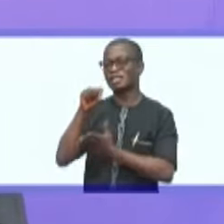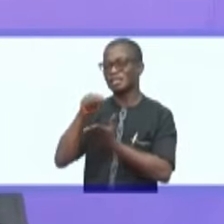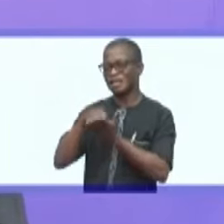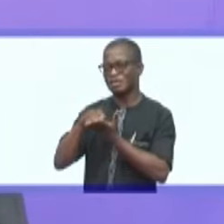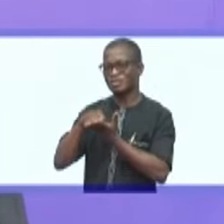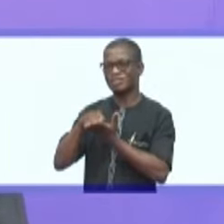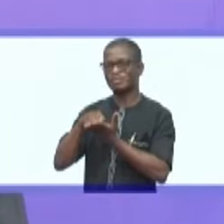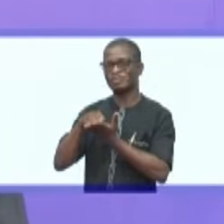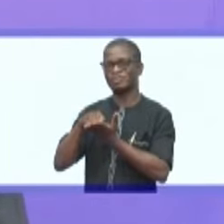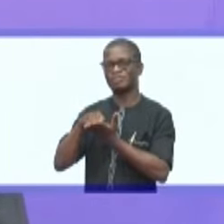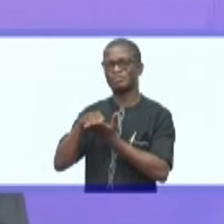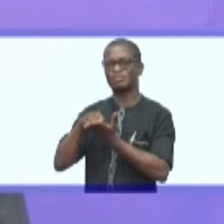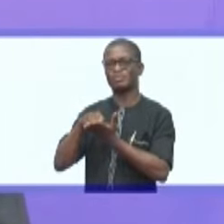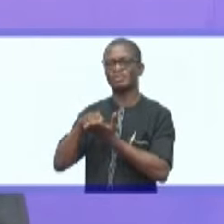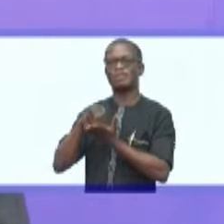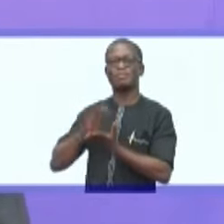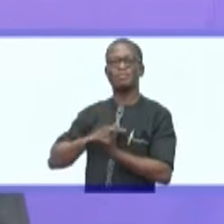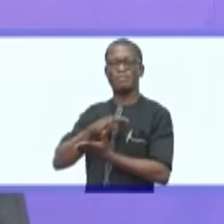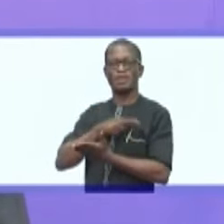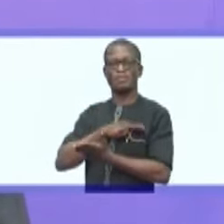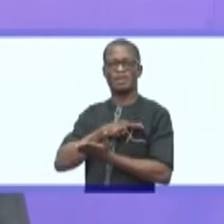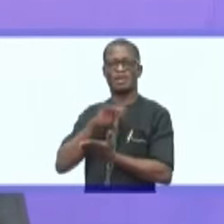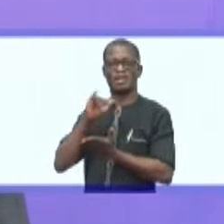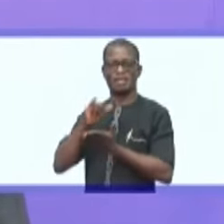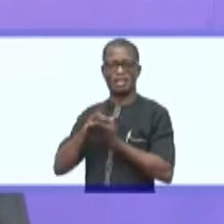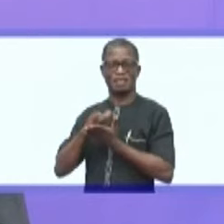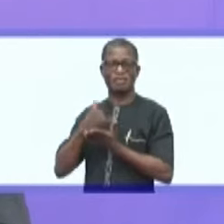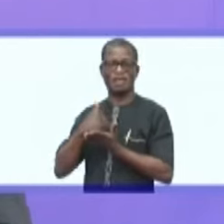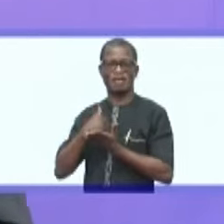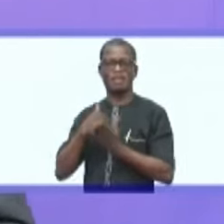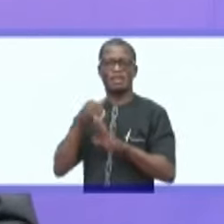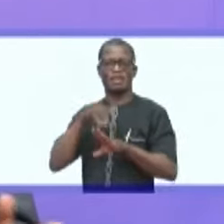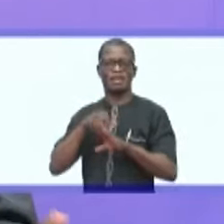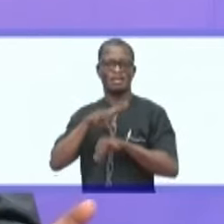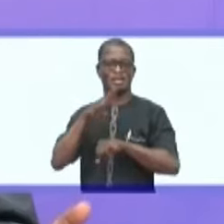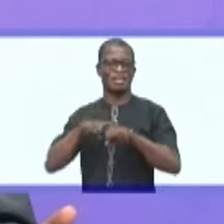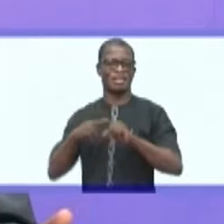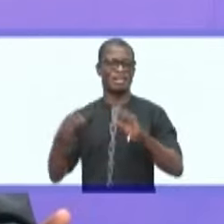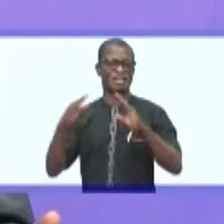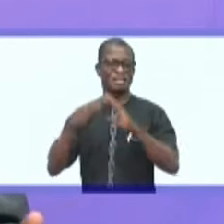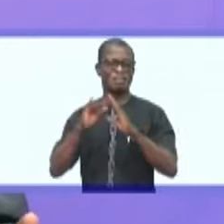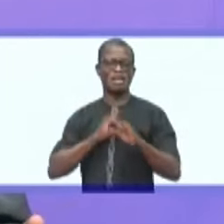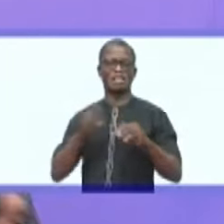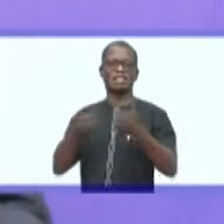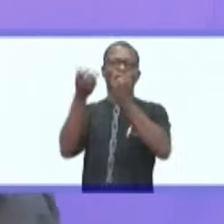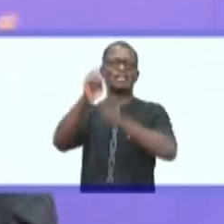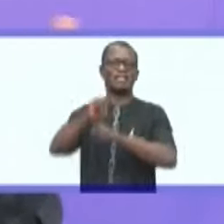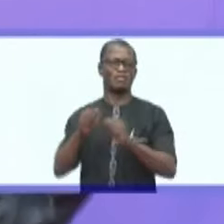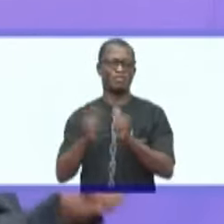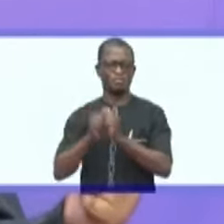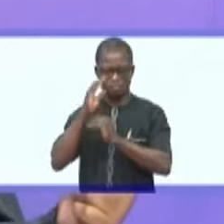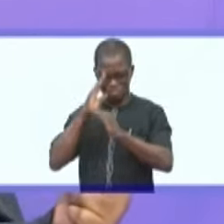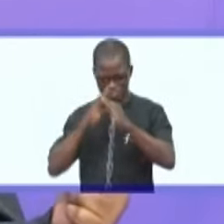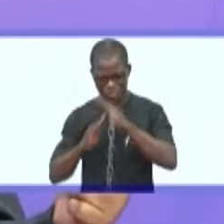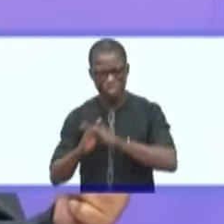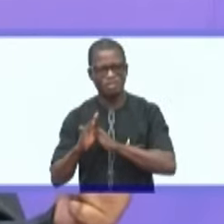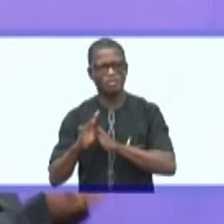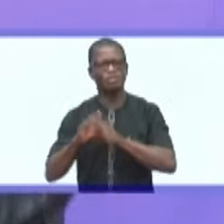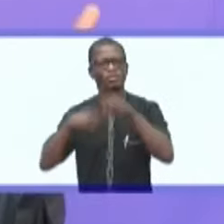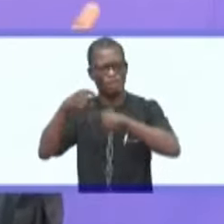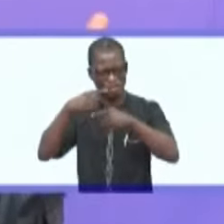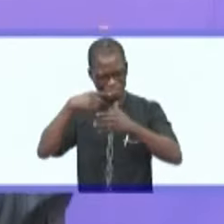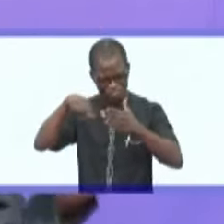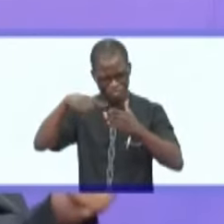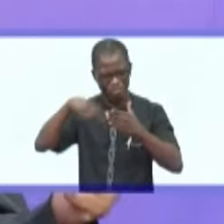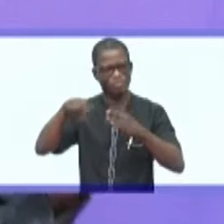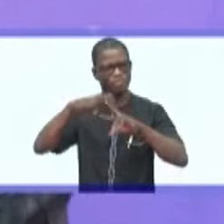over 1,000 members that have been to the National Assembly, I challenge everybody with modesty, go and verify. I